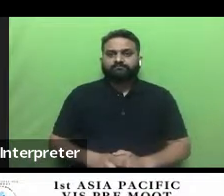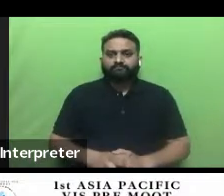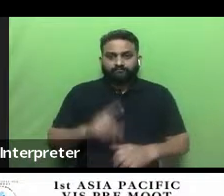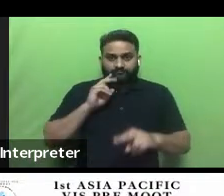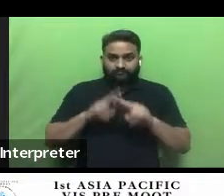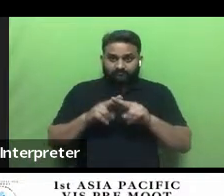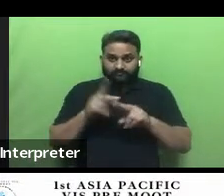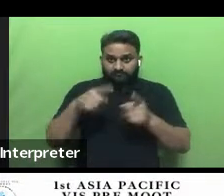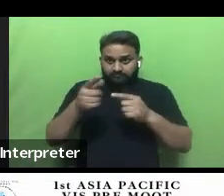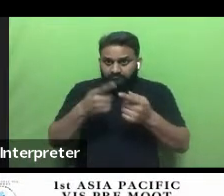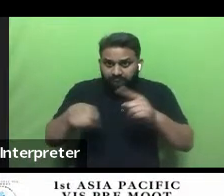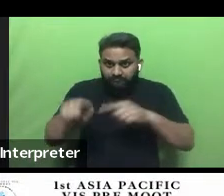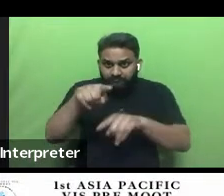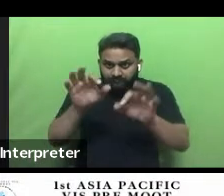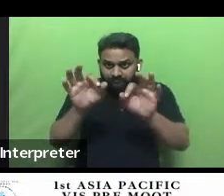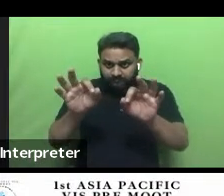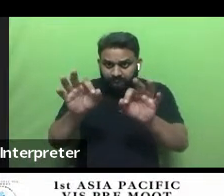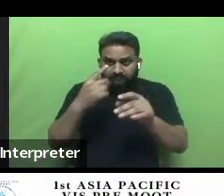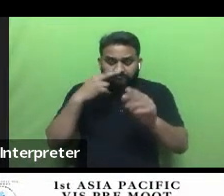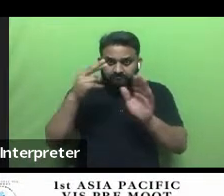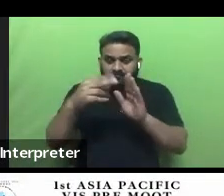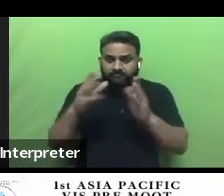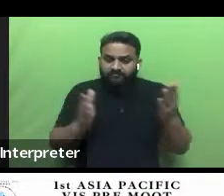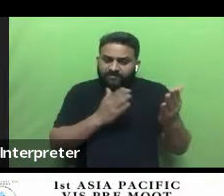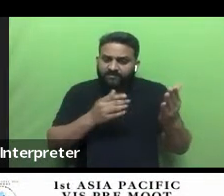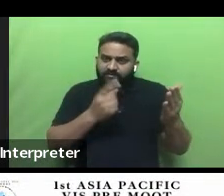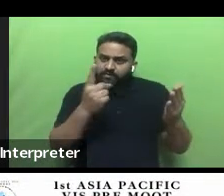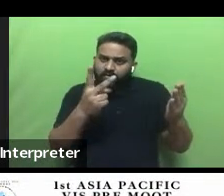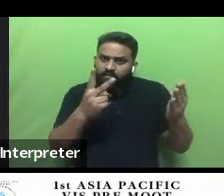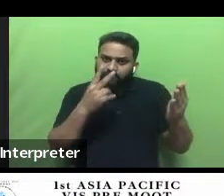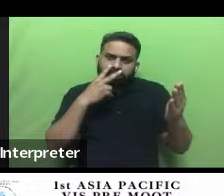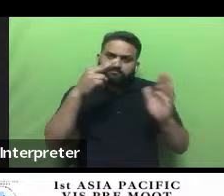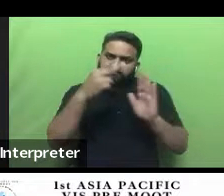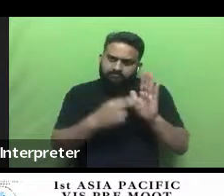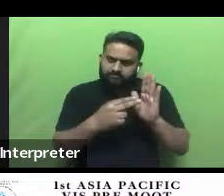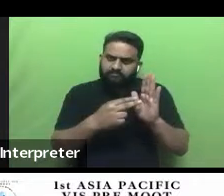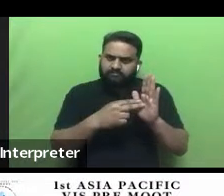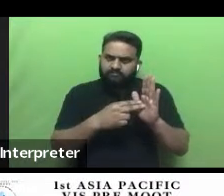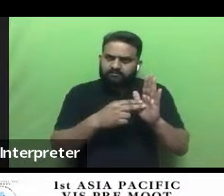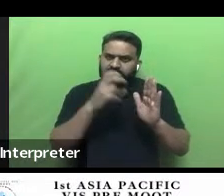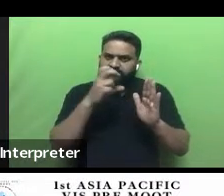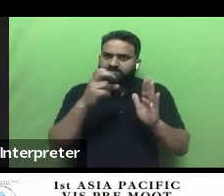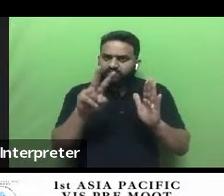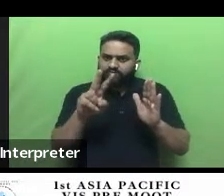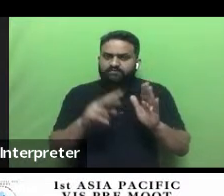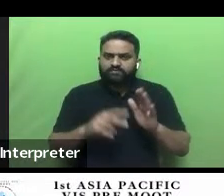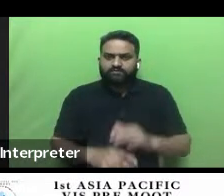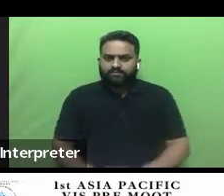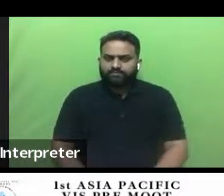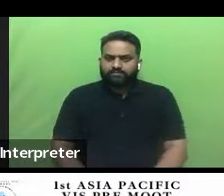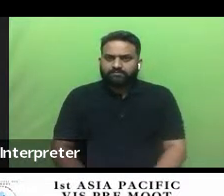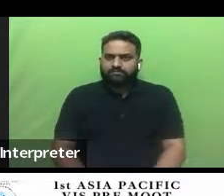would please turn to page 12 of the record, which is Exhibit C2.